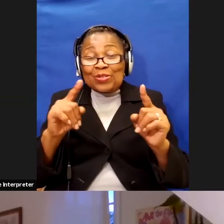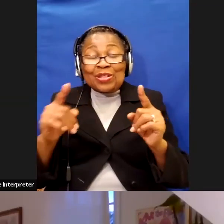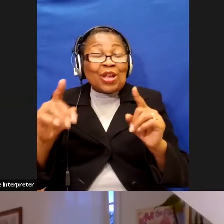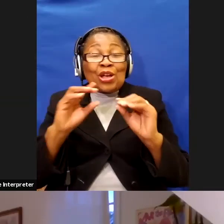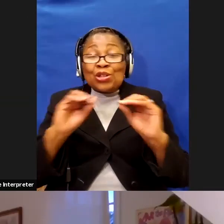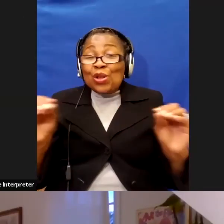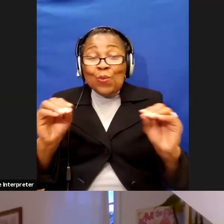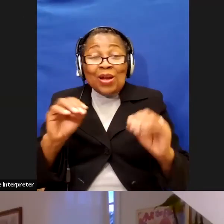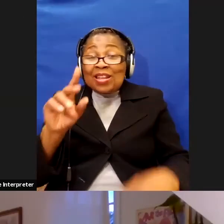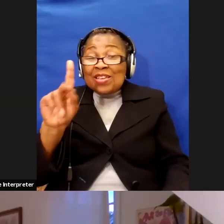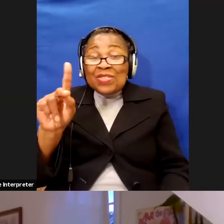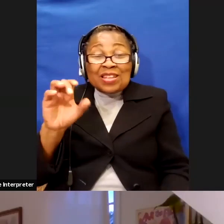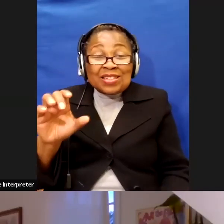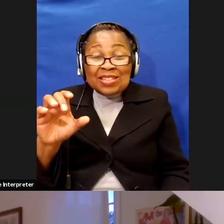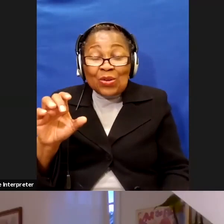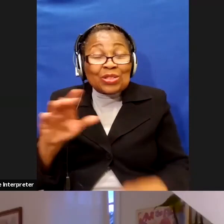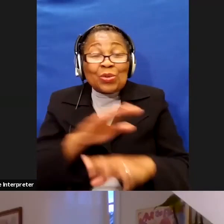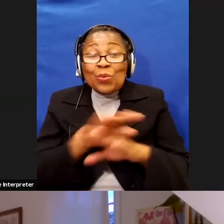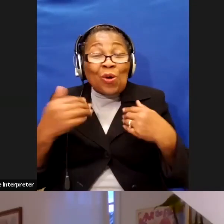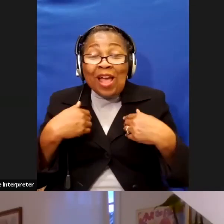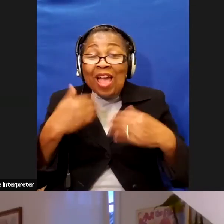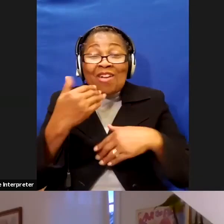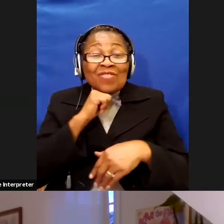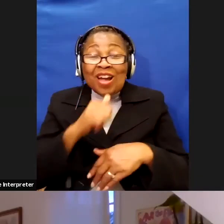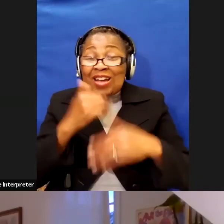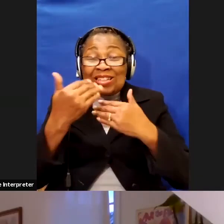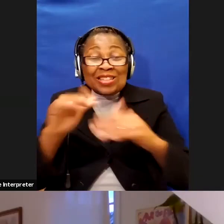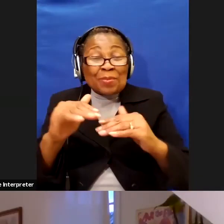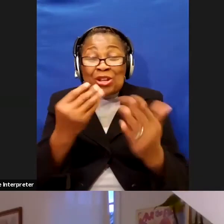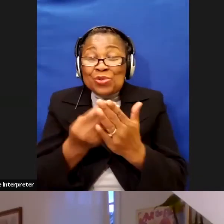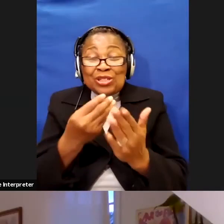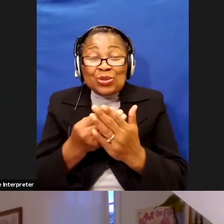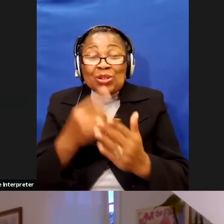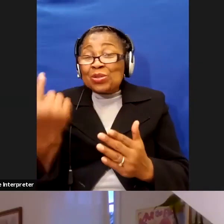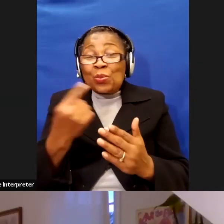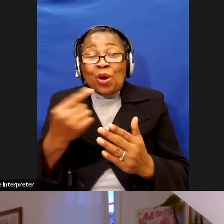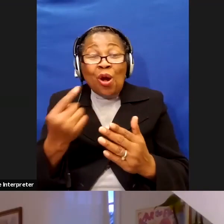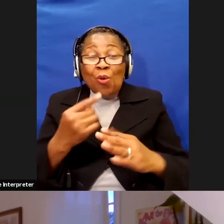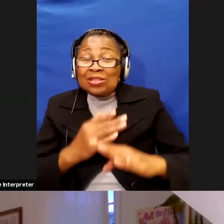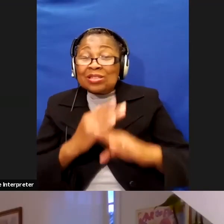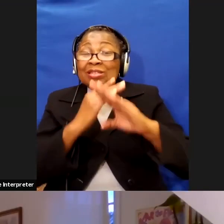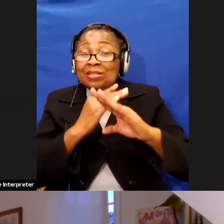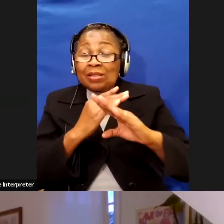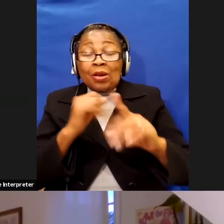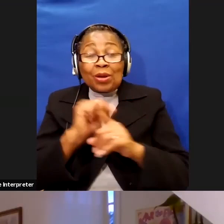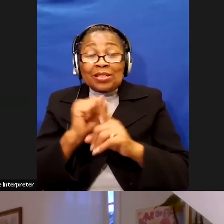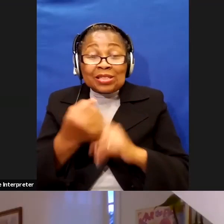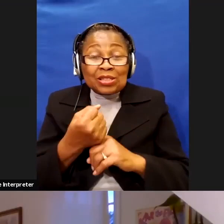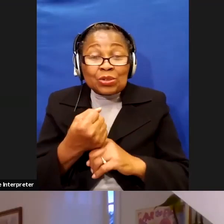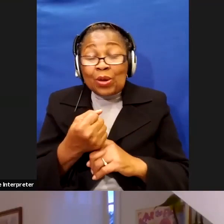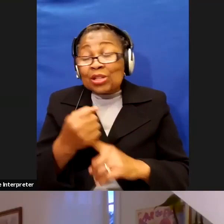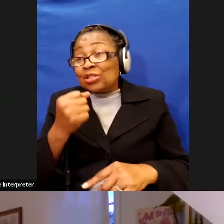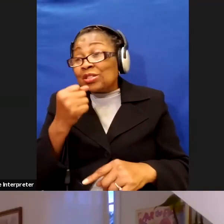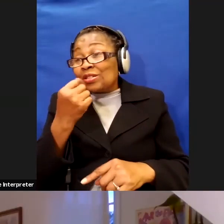have unlimited resources. We are always constrained by our situation, our circumstances, and our